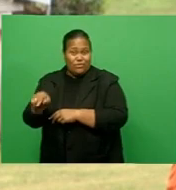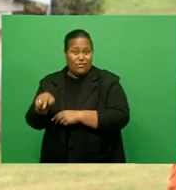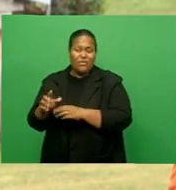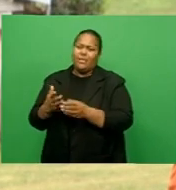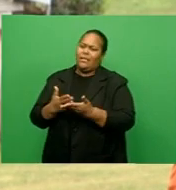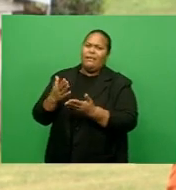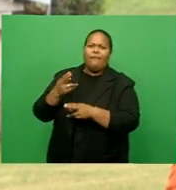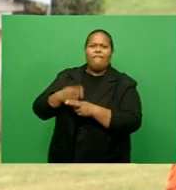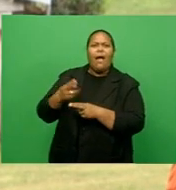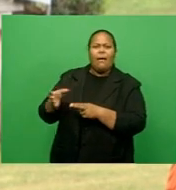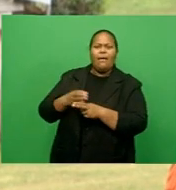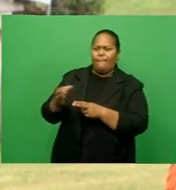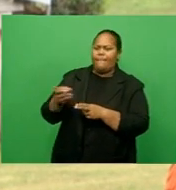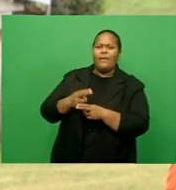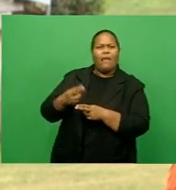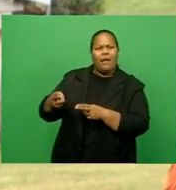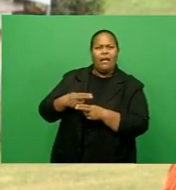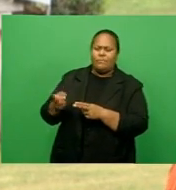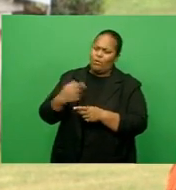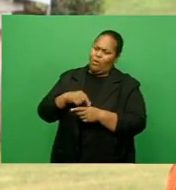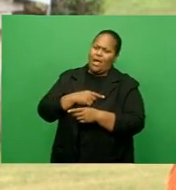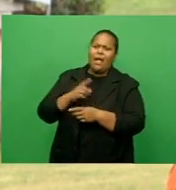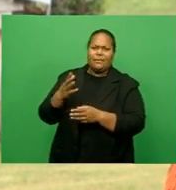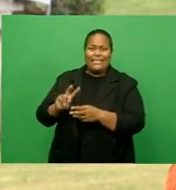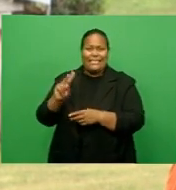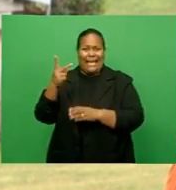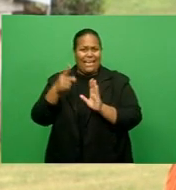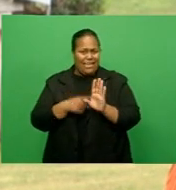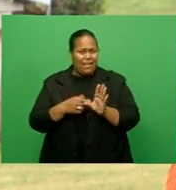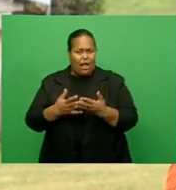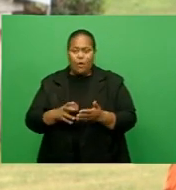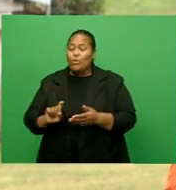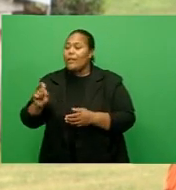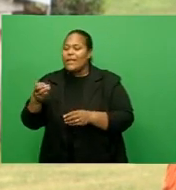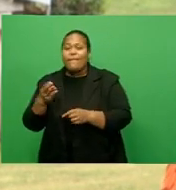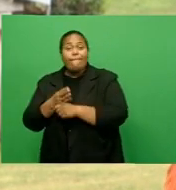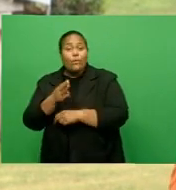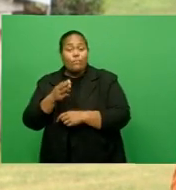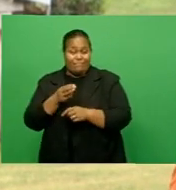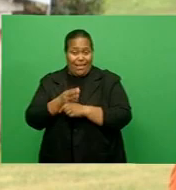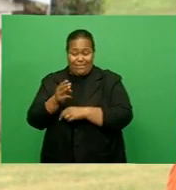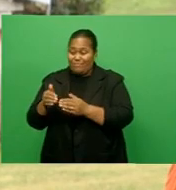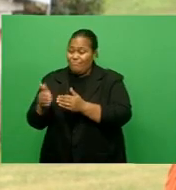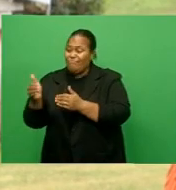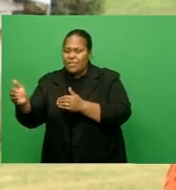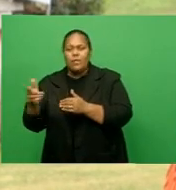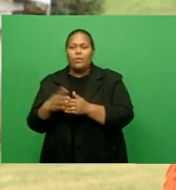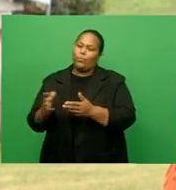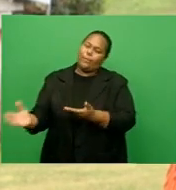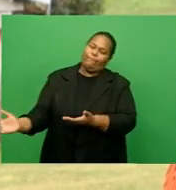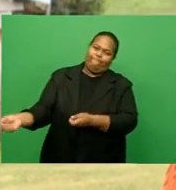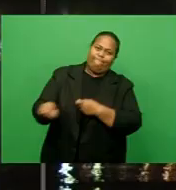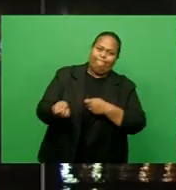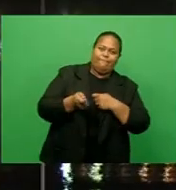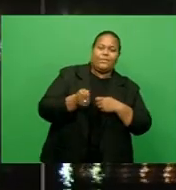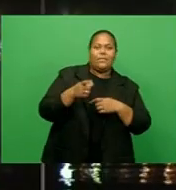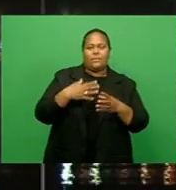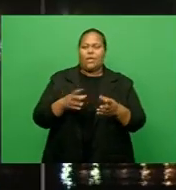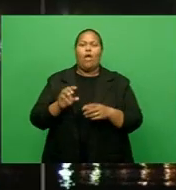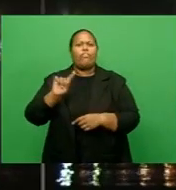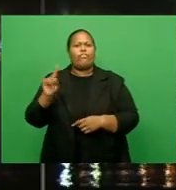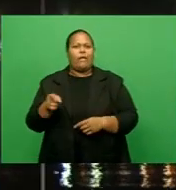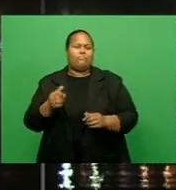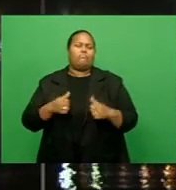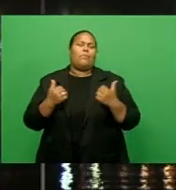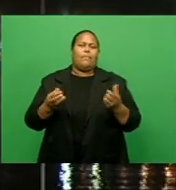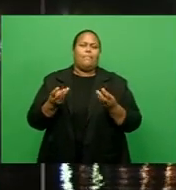year, and we anticipate harvesting these commodities in the next few months that can generate thousands of dollars to assist us. And